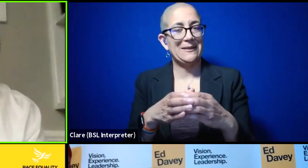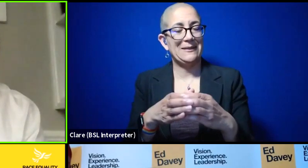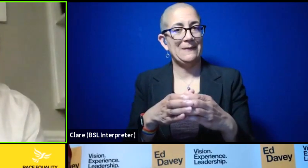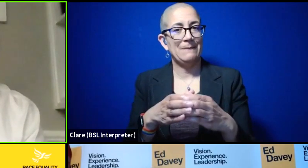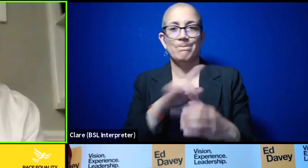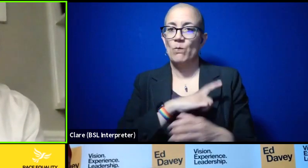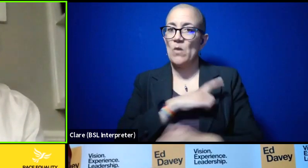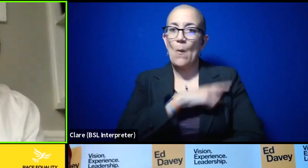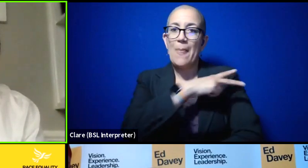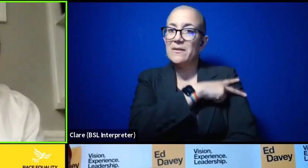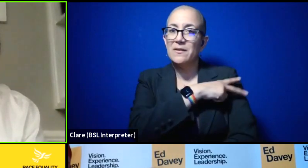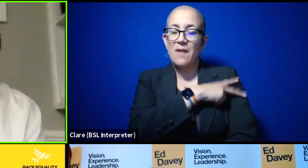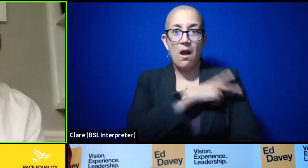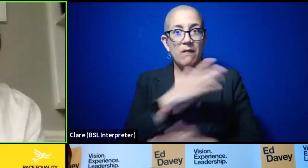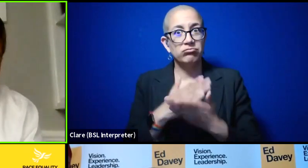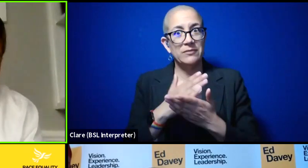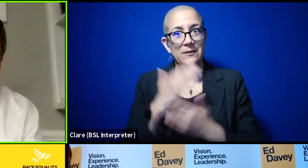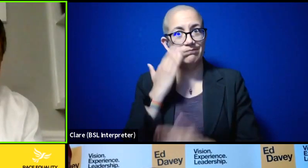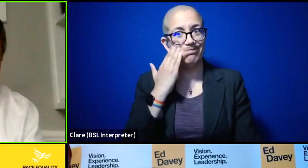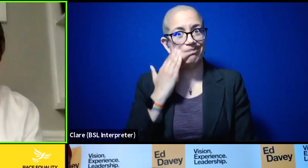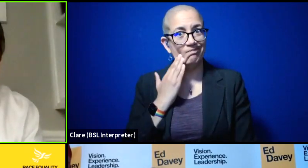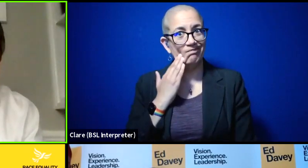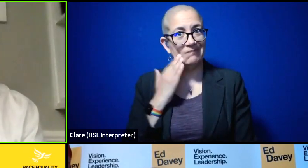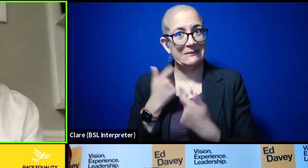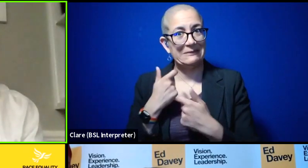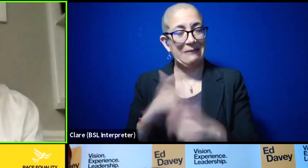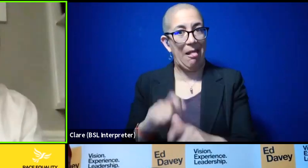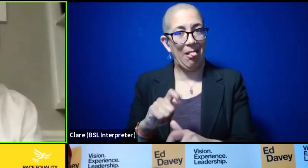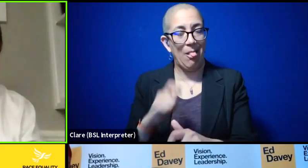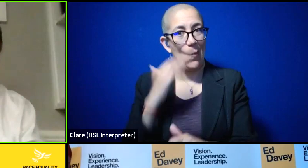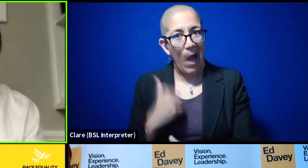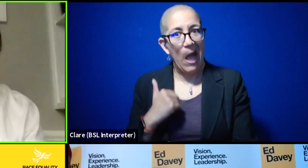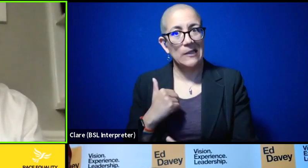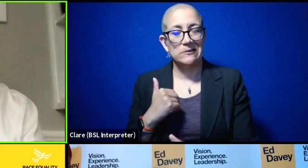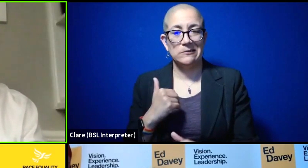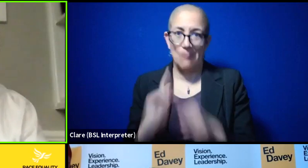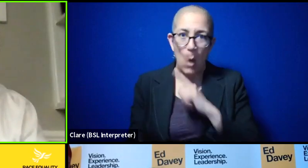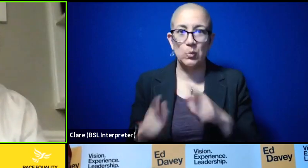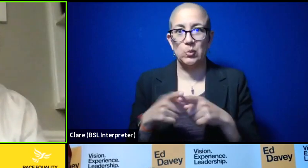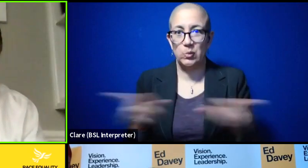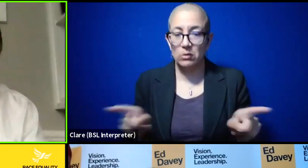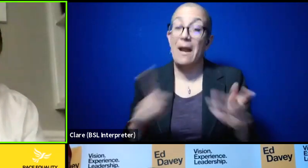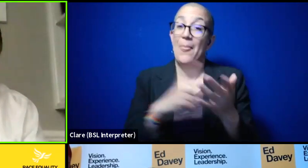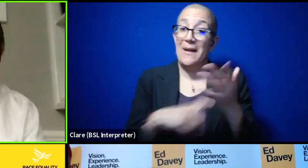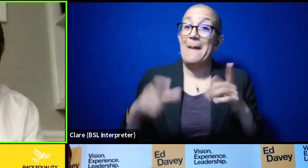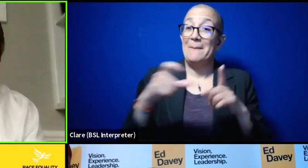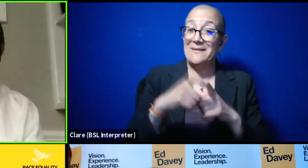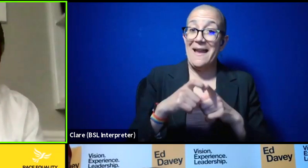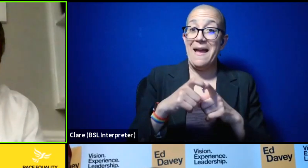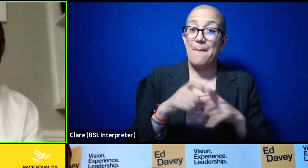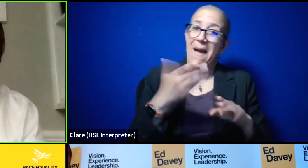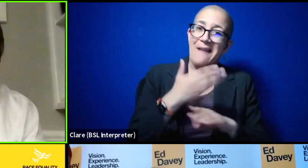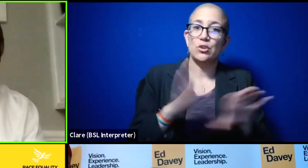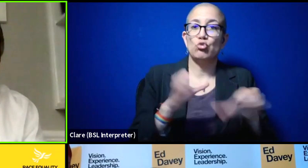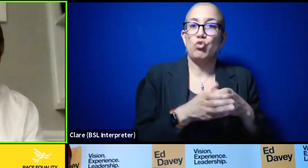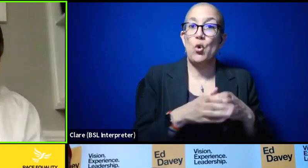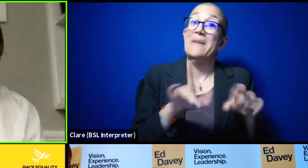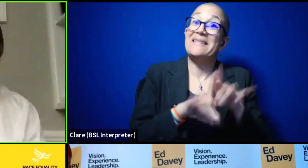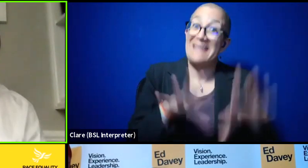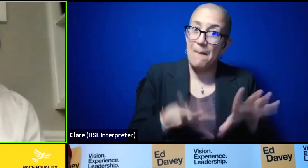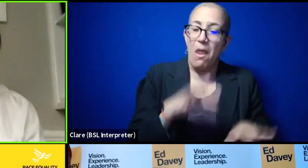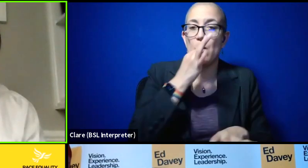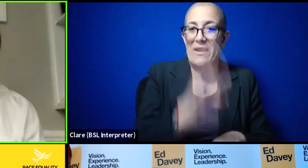staffing is so undiverse still? And the Lib Dem Black Action Group had a similar question, and they particularly wanted to mention the